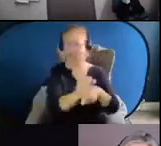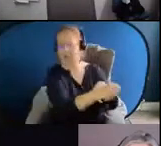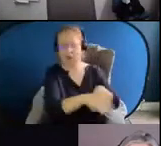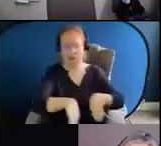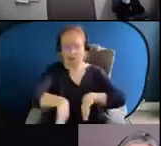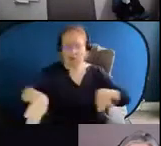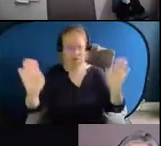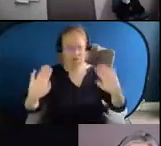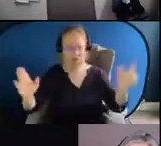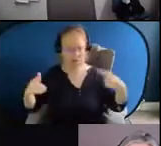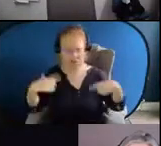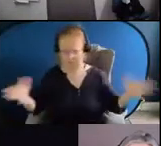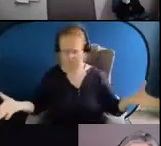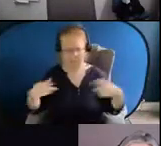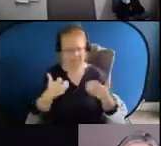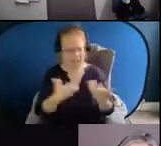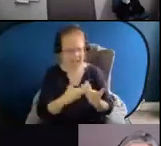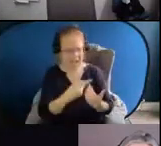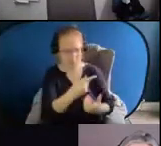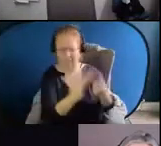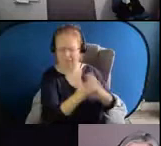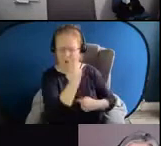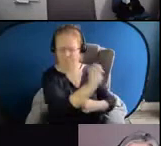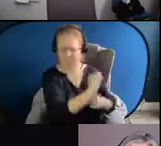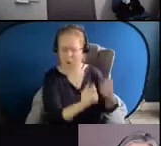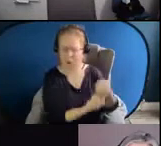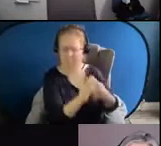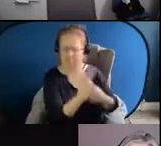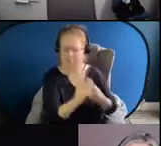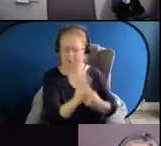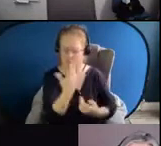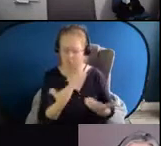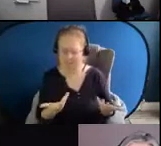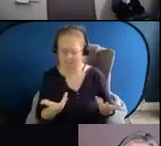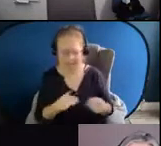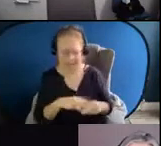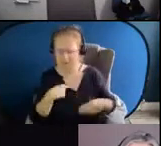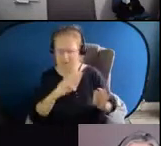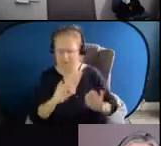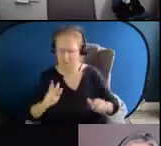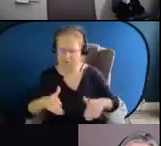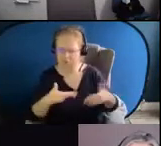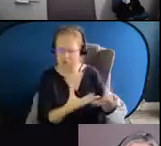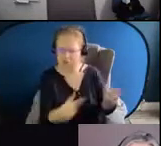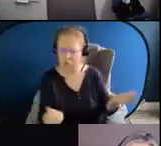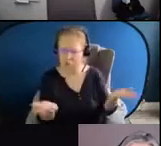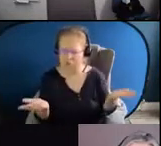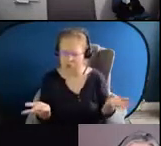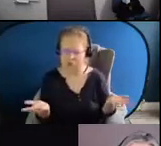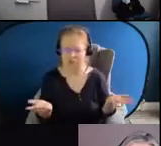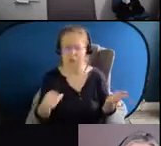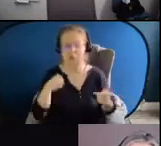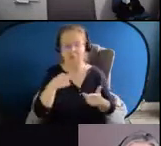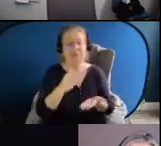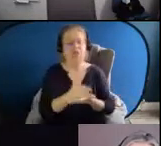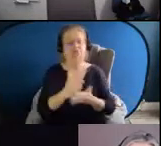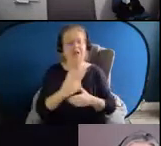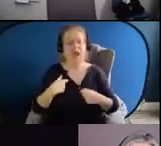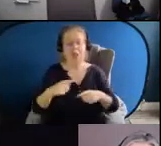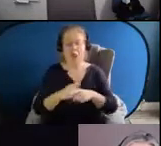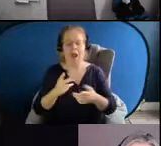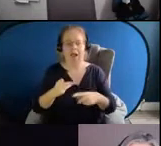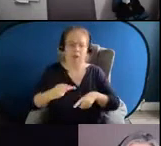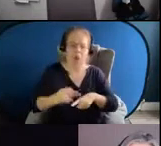the opportunities in themselves. And so that reawakened this in me. And so that's really, I think that rekindling or reawakening in